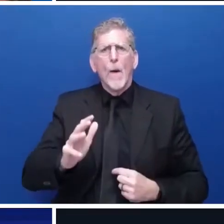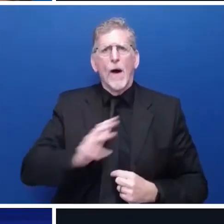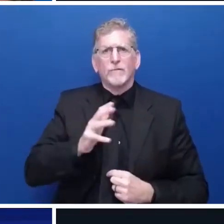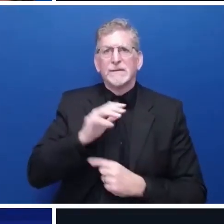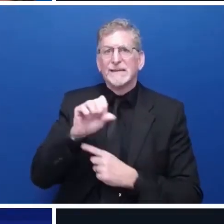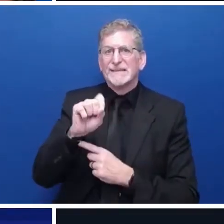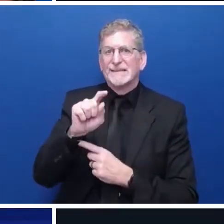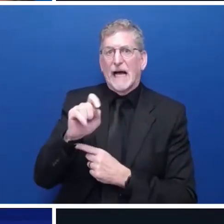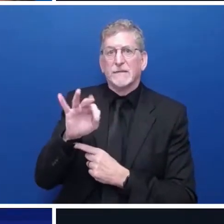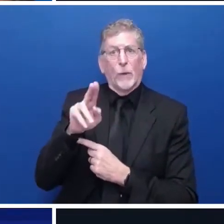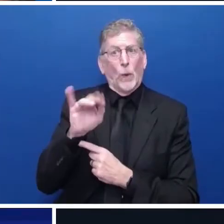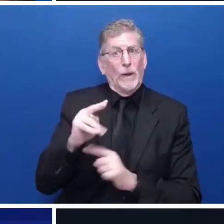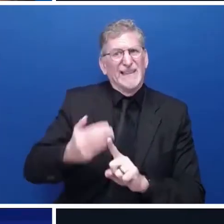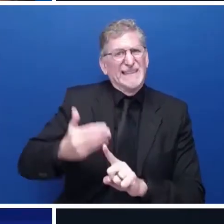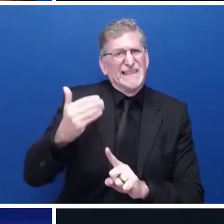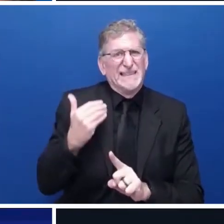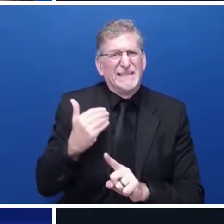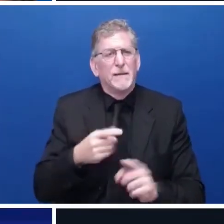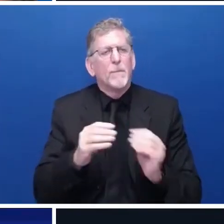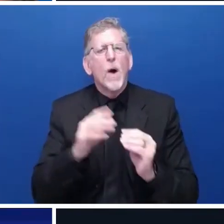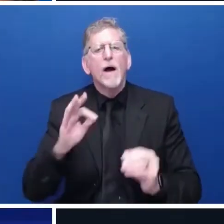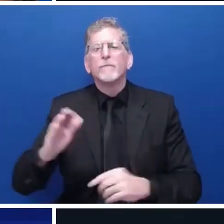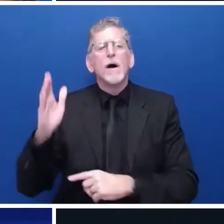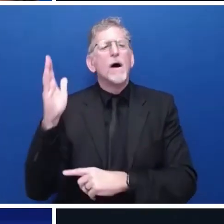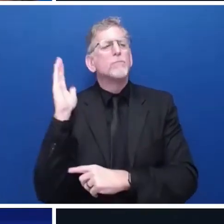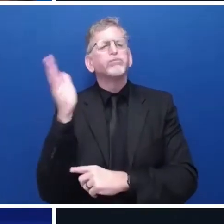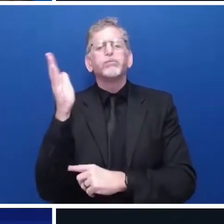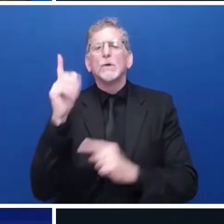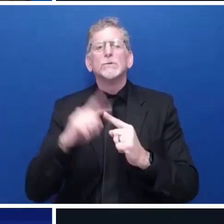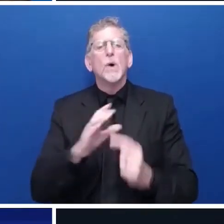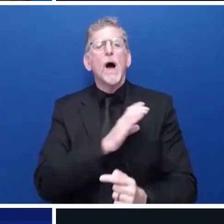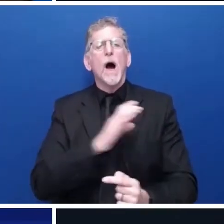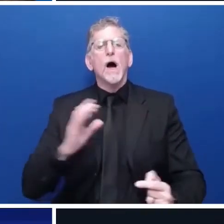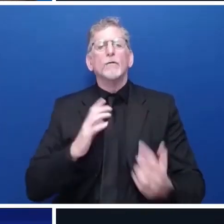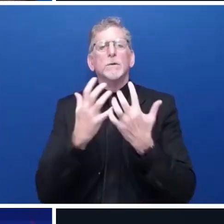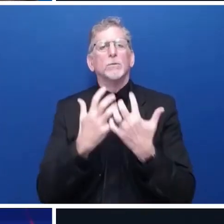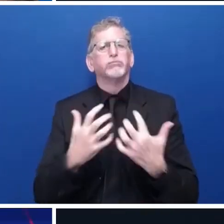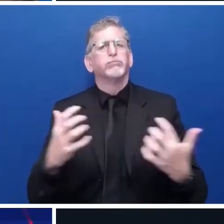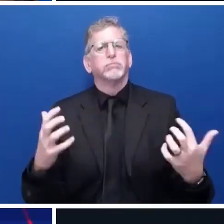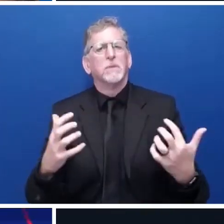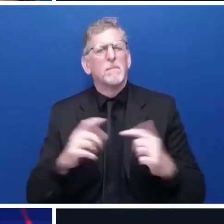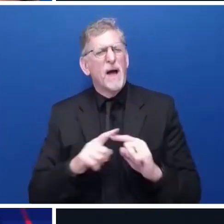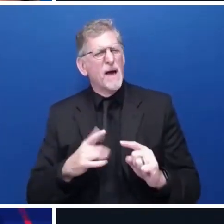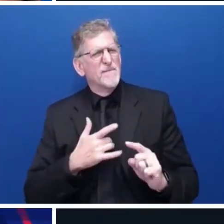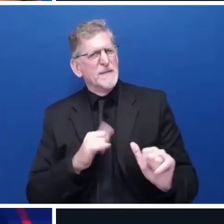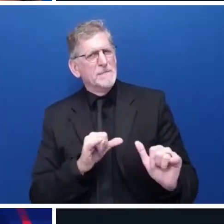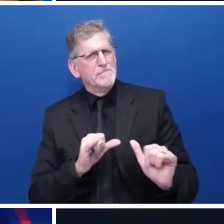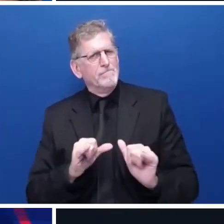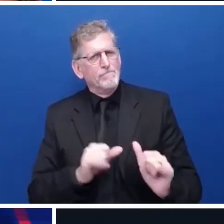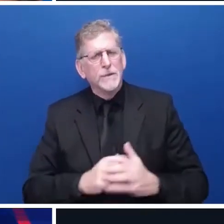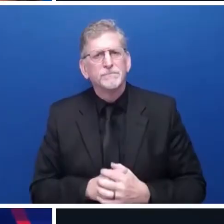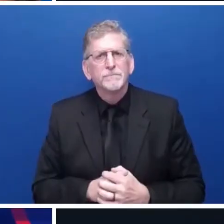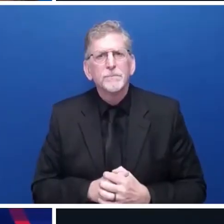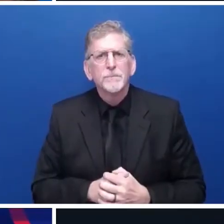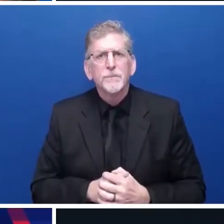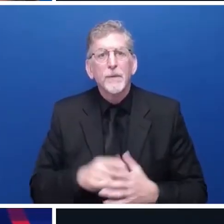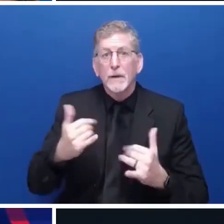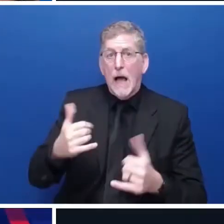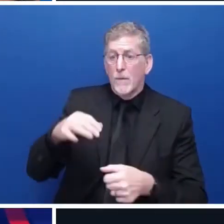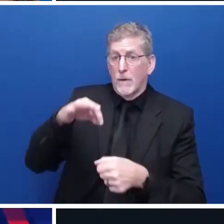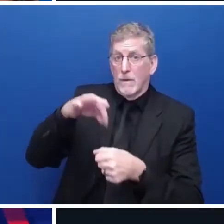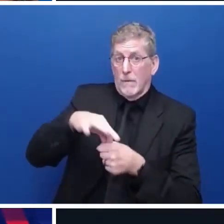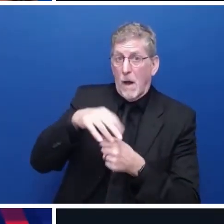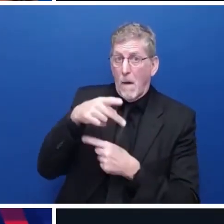this. This is polling, I think this was CNN polling, where they asked, do you think the president has the